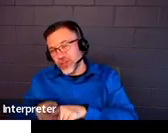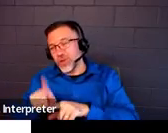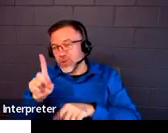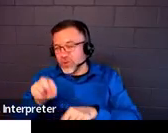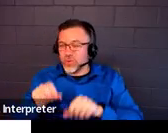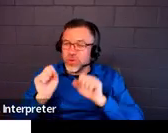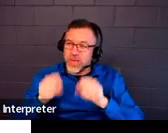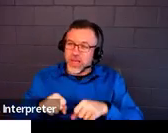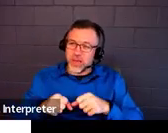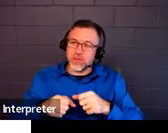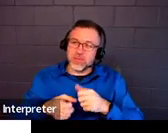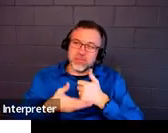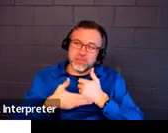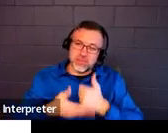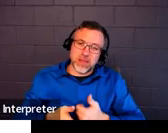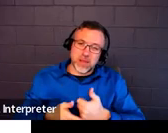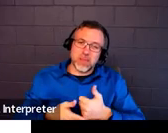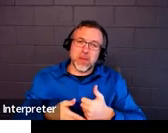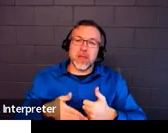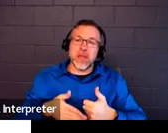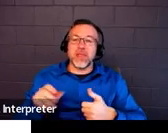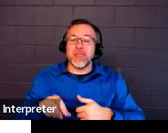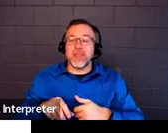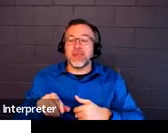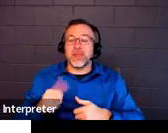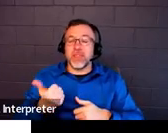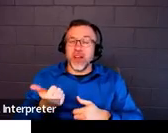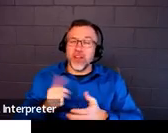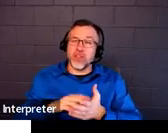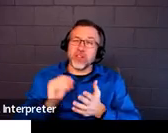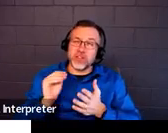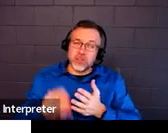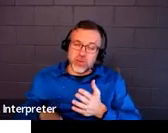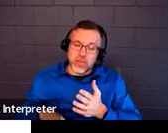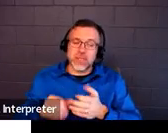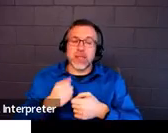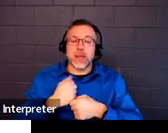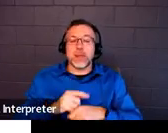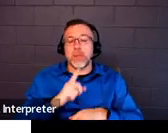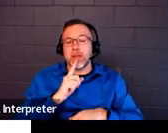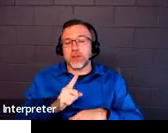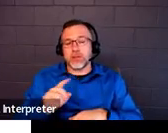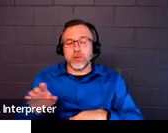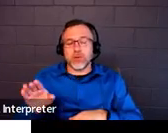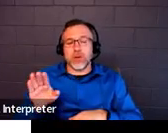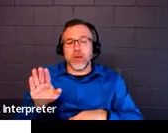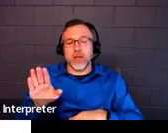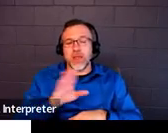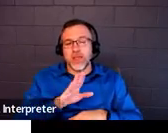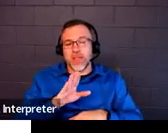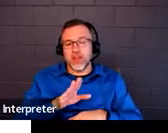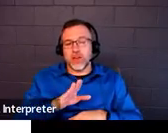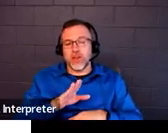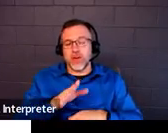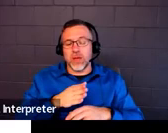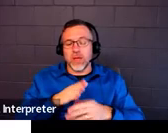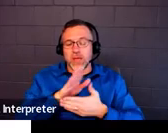the alternate students make sure that their post-secondary education